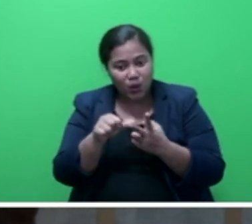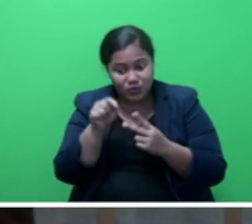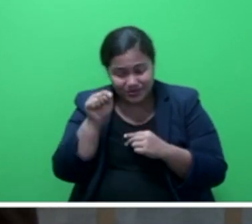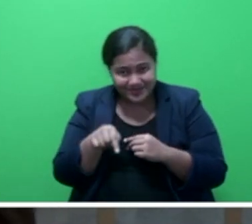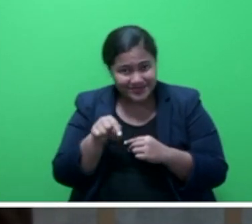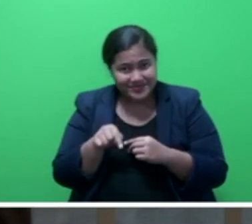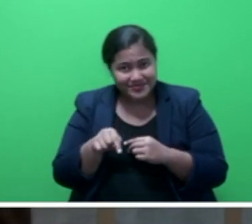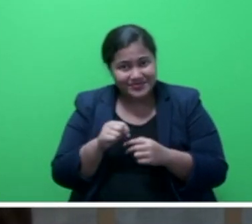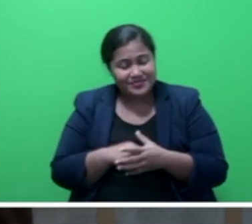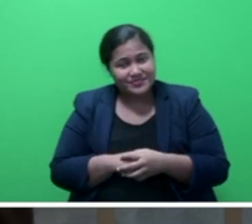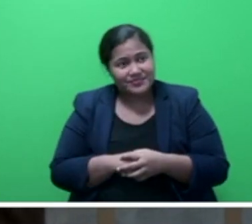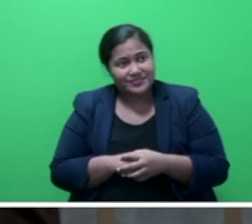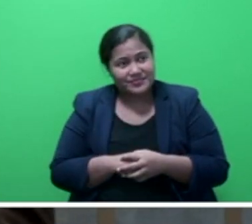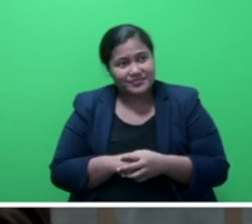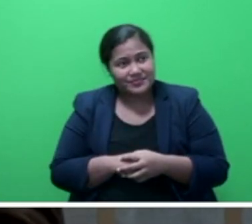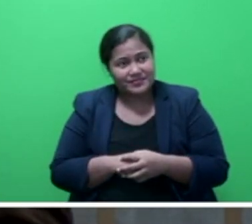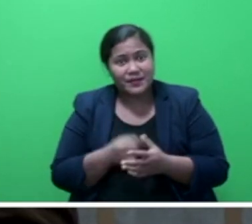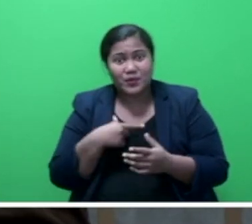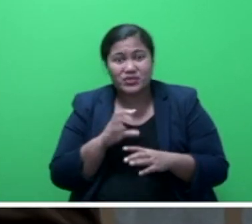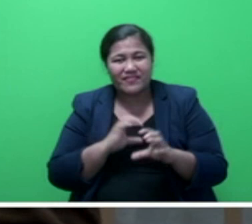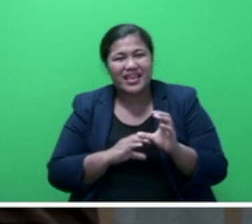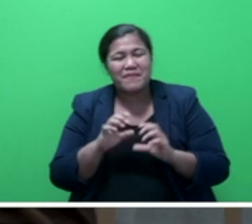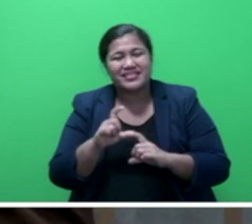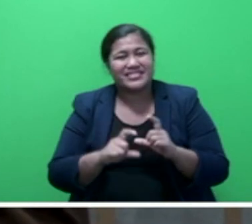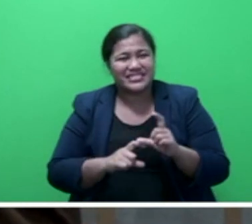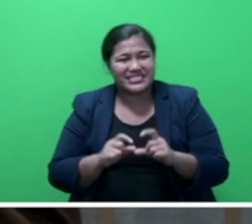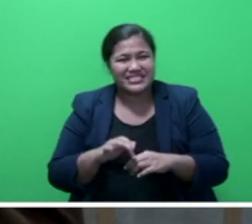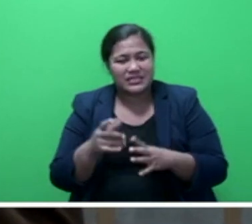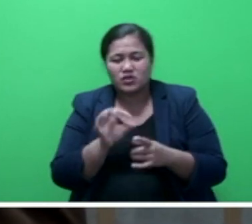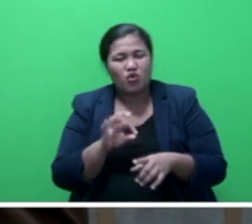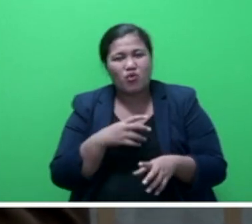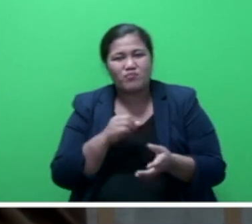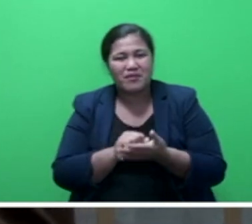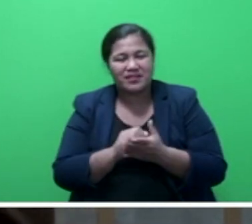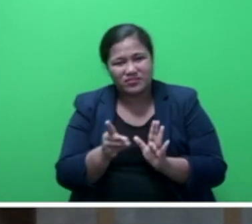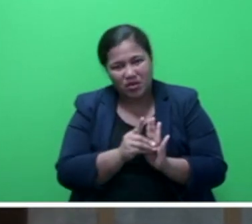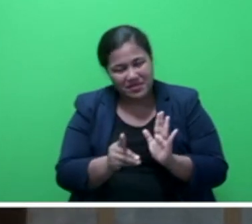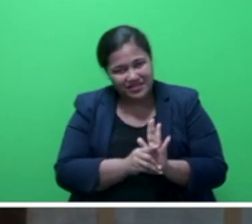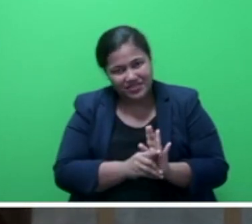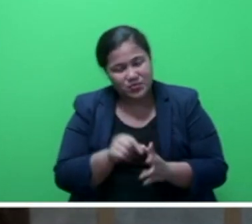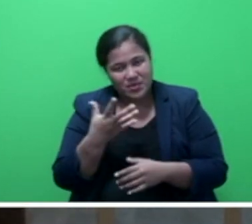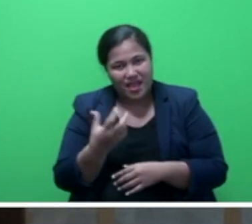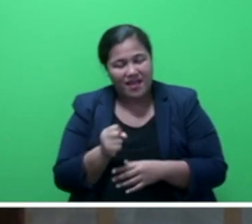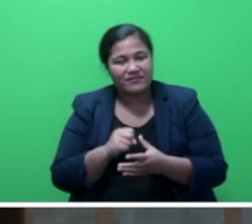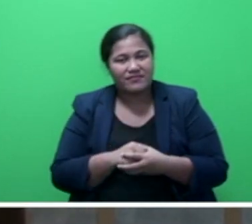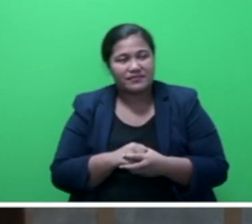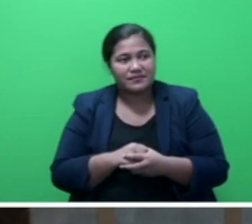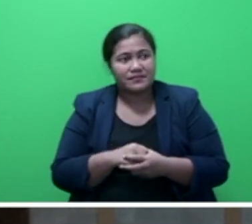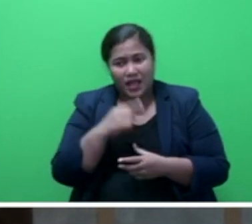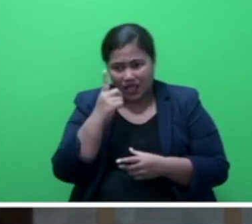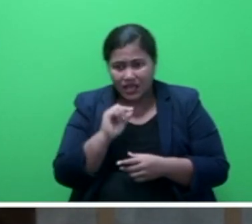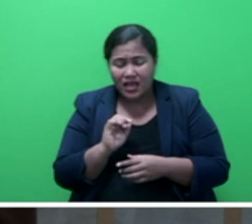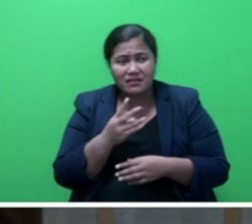of the capacity to implement documentation extraction, can the Honorable Minister of